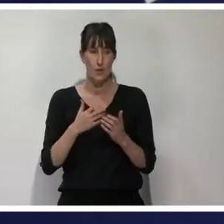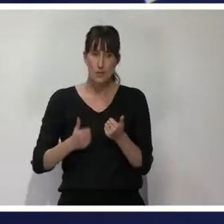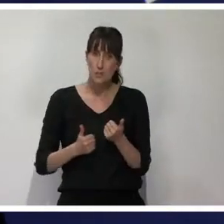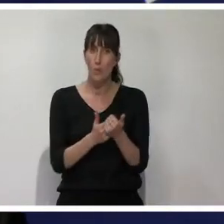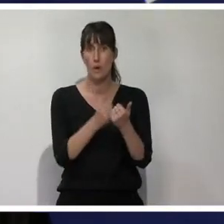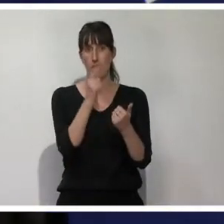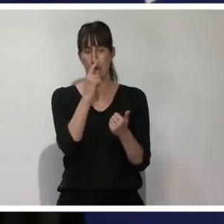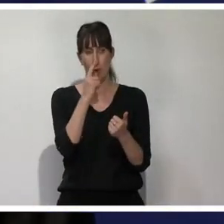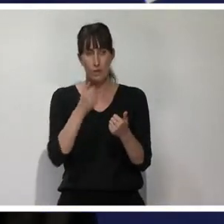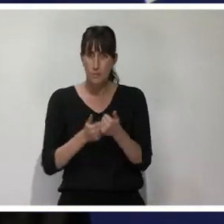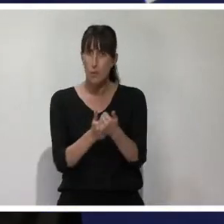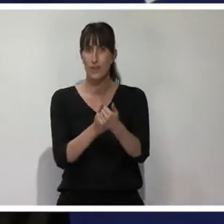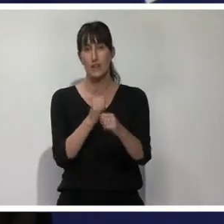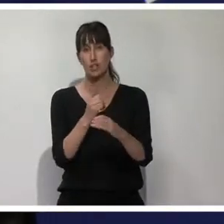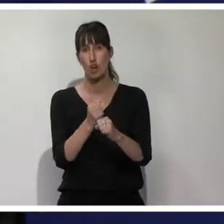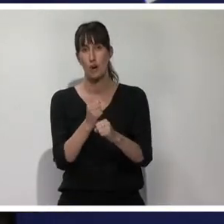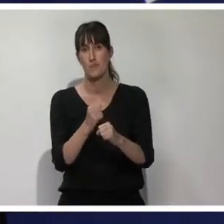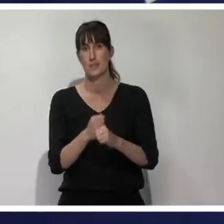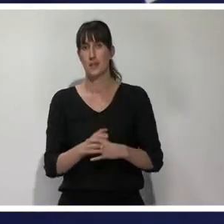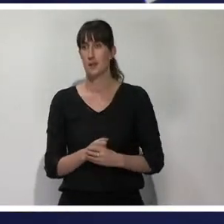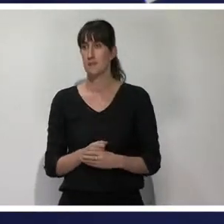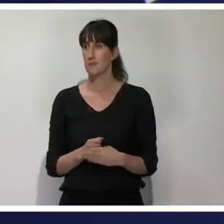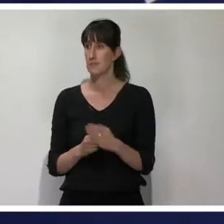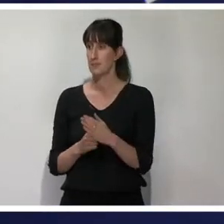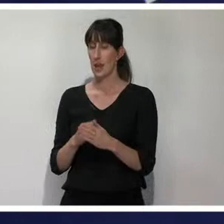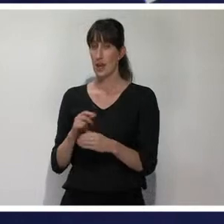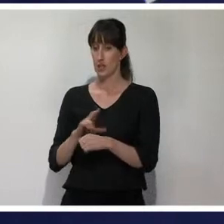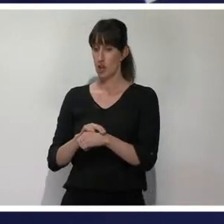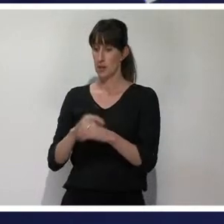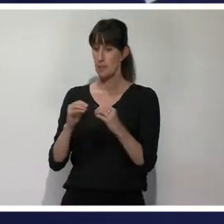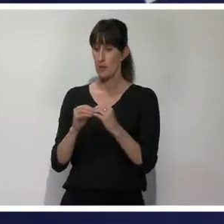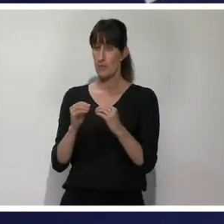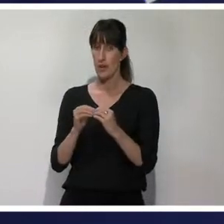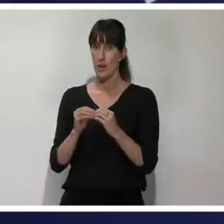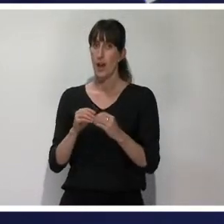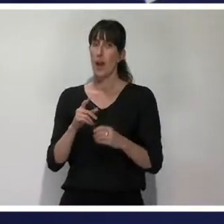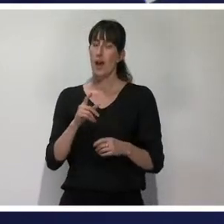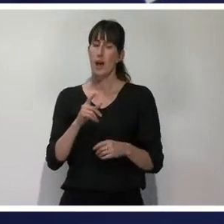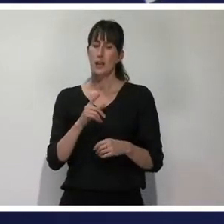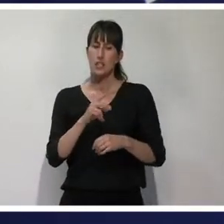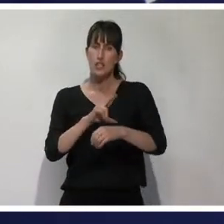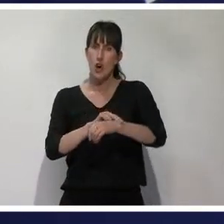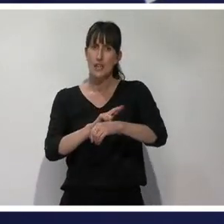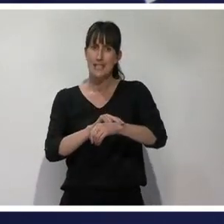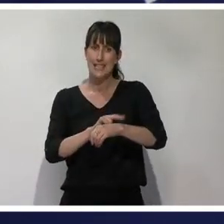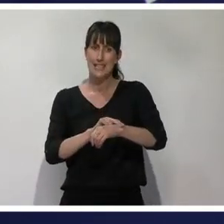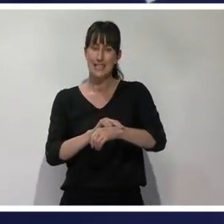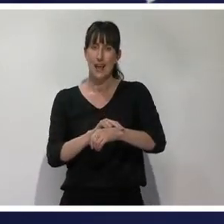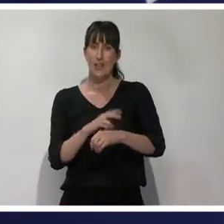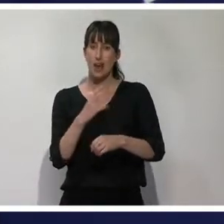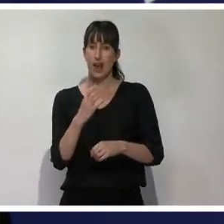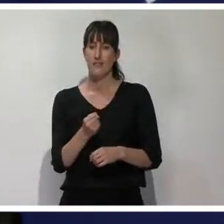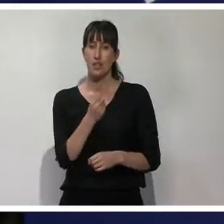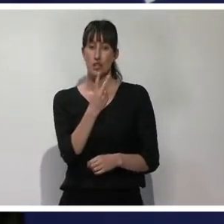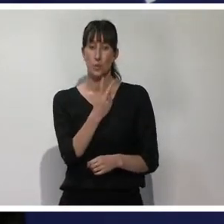people's jobs as well. Sorry, Dr. Bloomfield, are GPs still restricted to 20 swabs per order? no, they're not. Yeah. Okay,